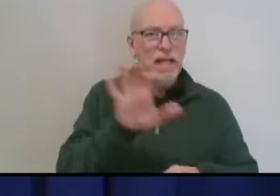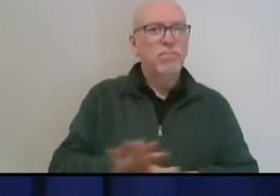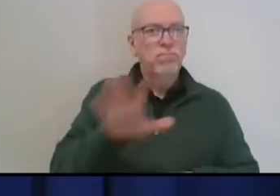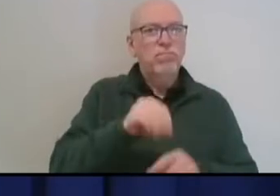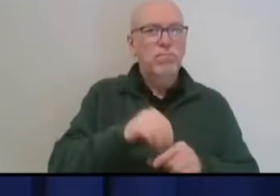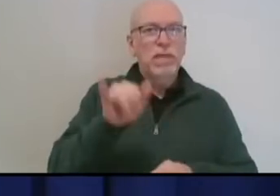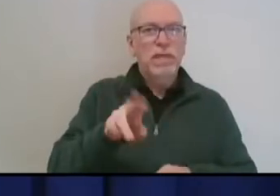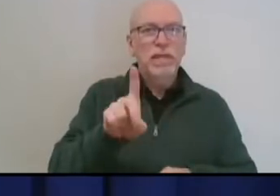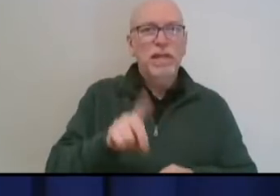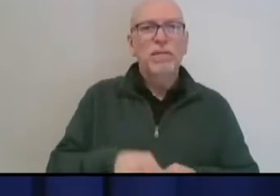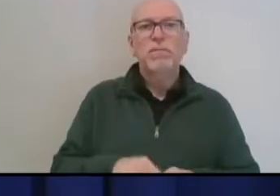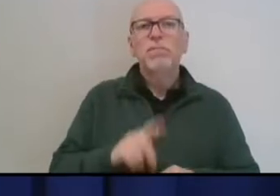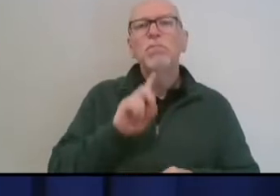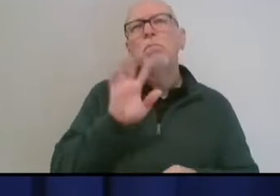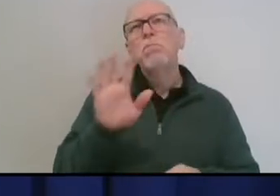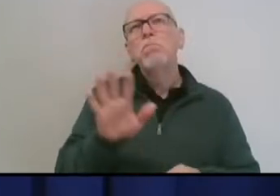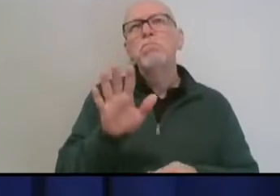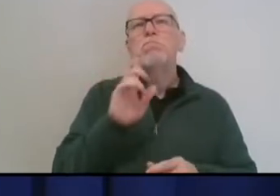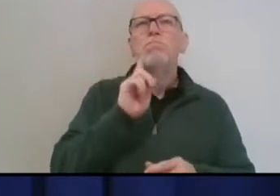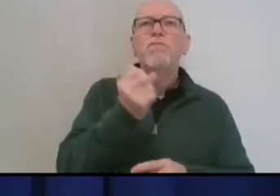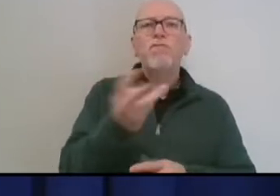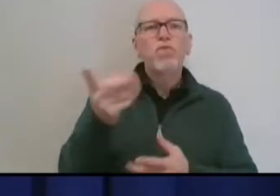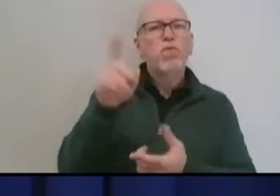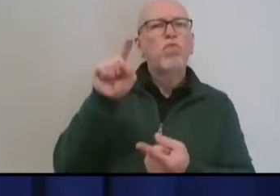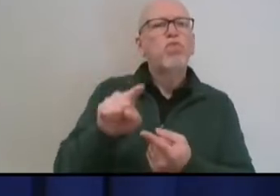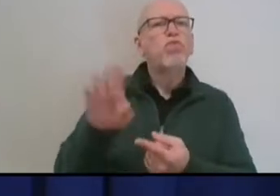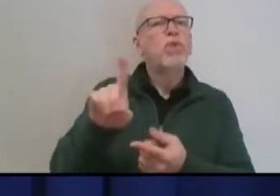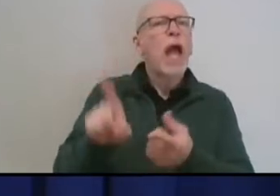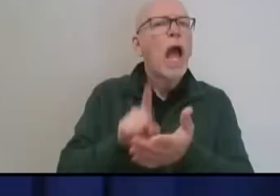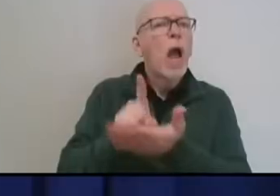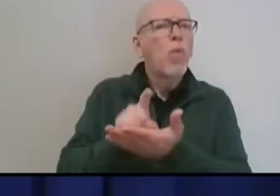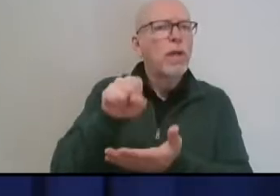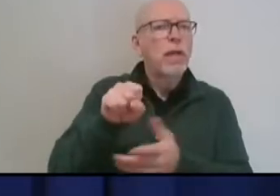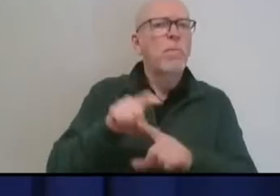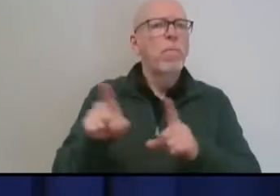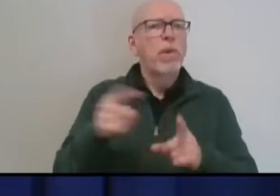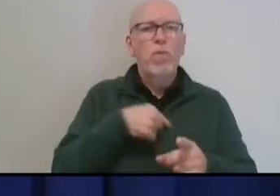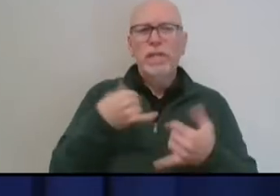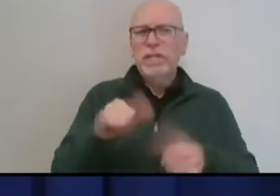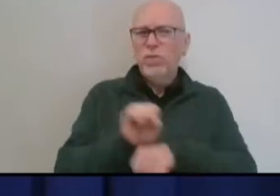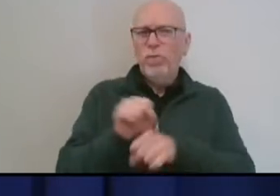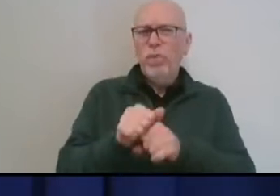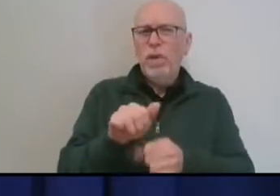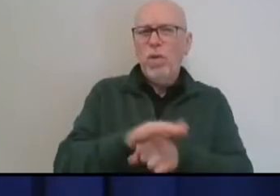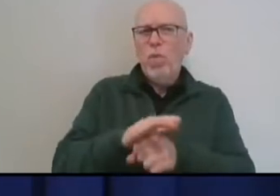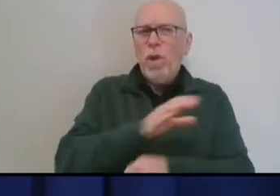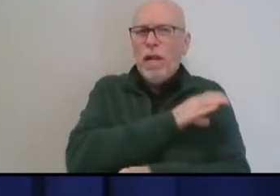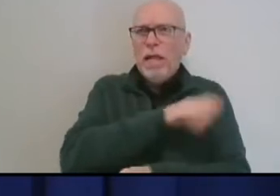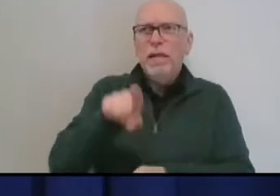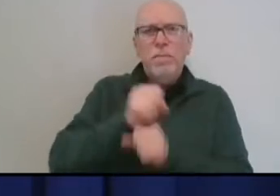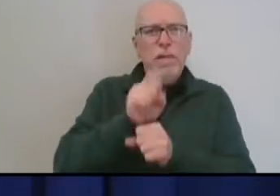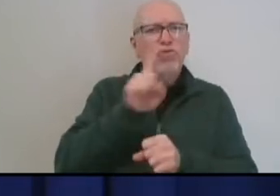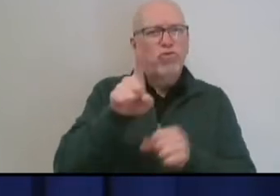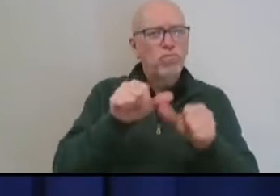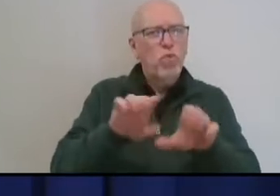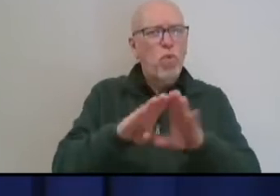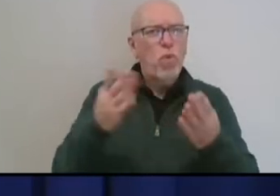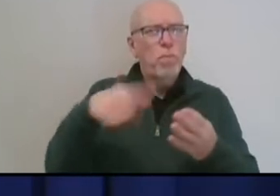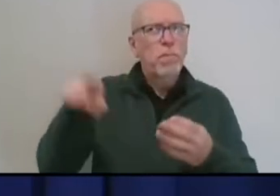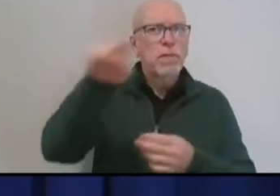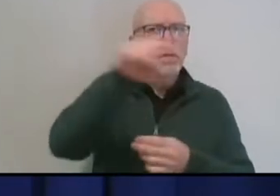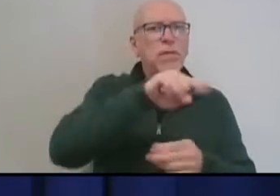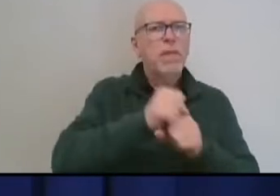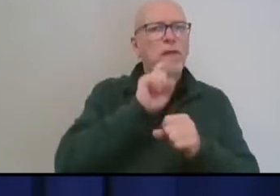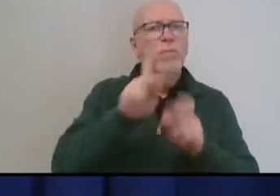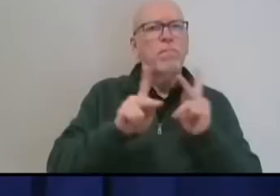state. A handful have reduced their hours, but we continue to work with local clinics to ensure that they stay open to provide access to